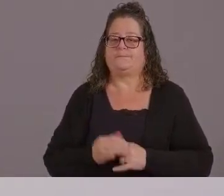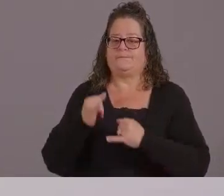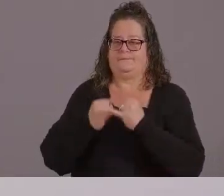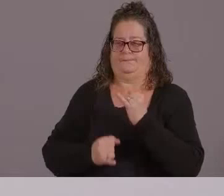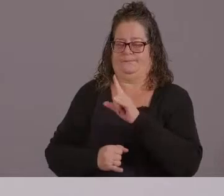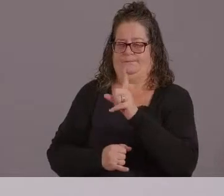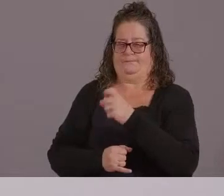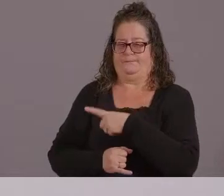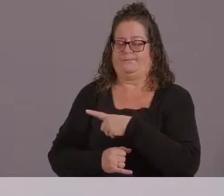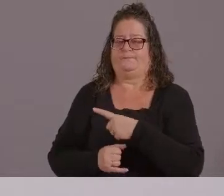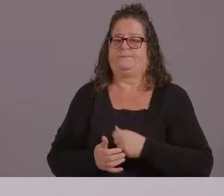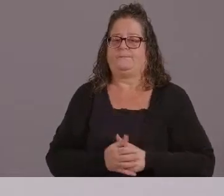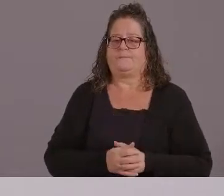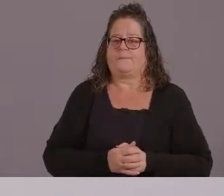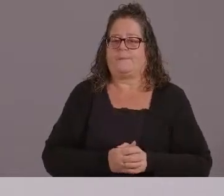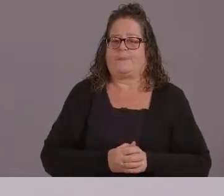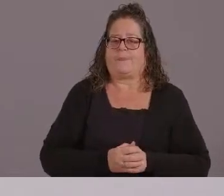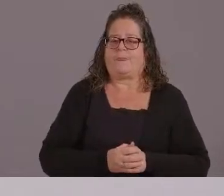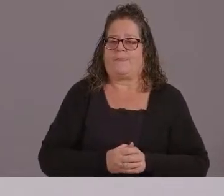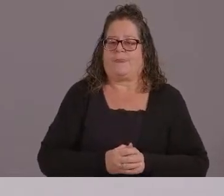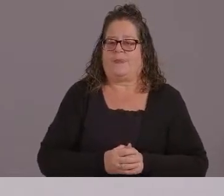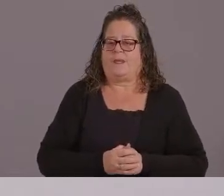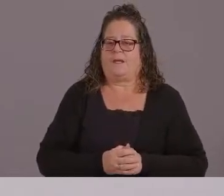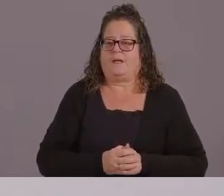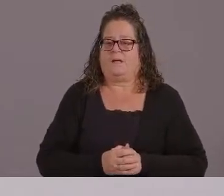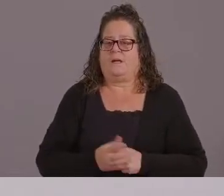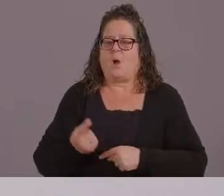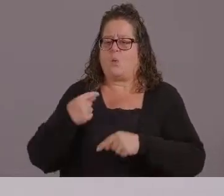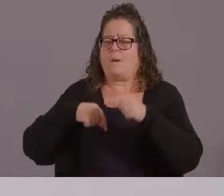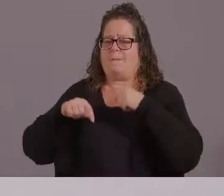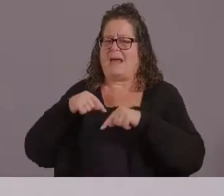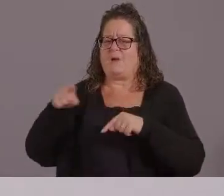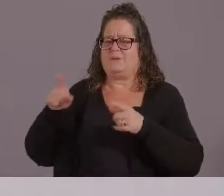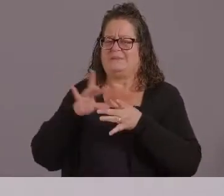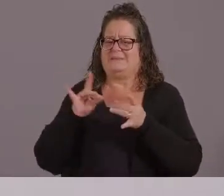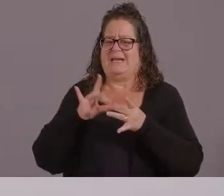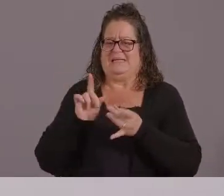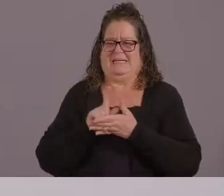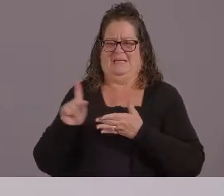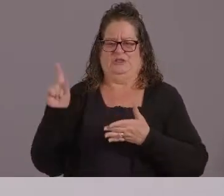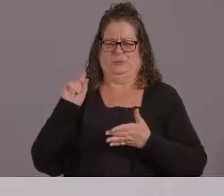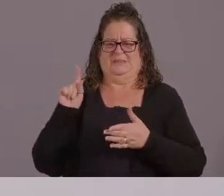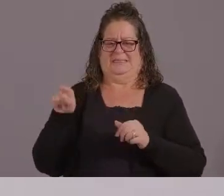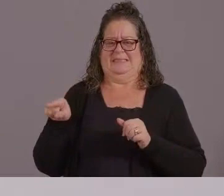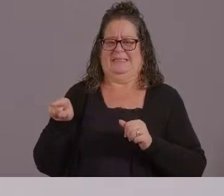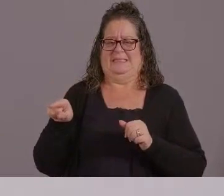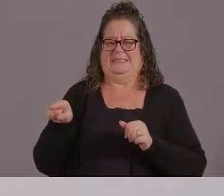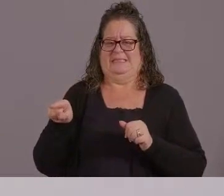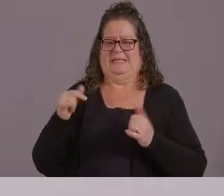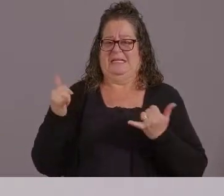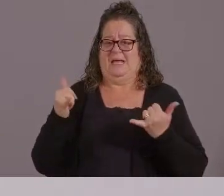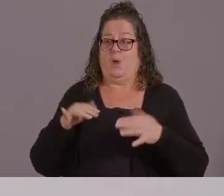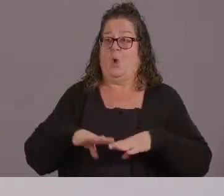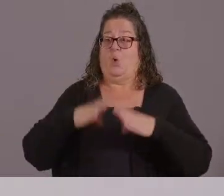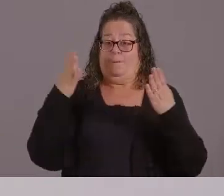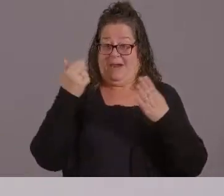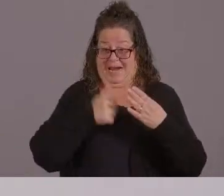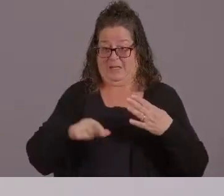touch on a little more of what you said earlier this week, and now that it's open up to everybody, getting to that point